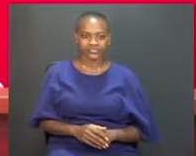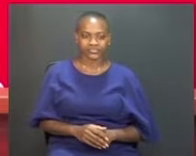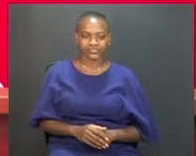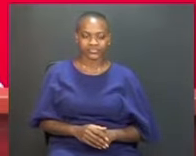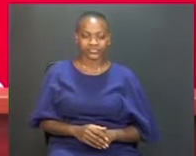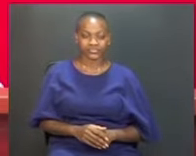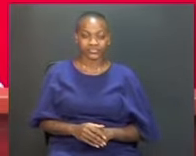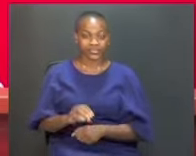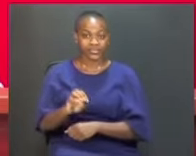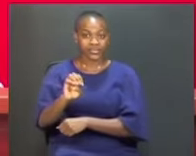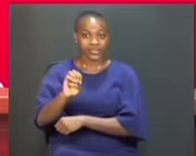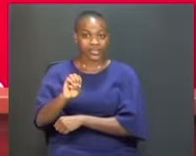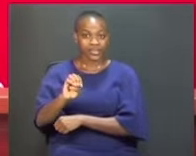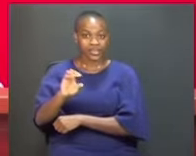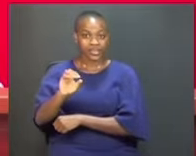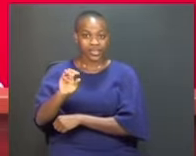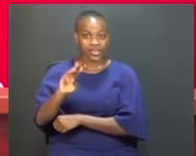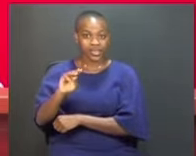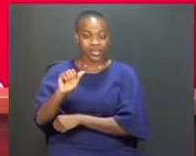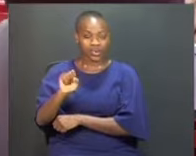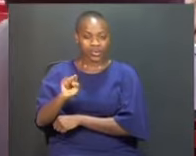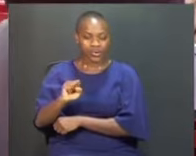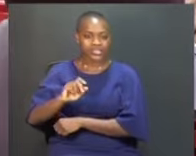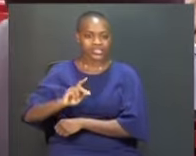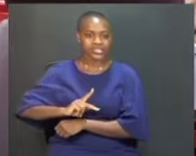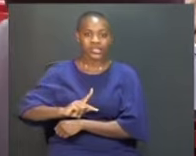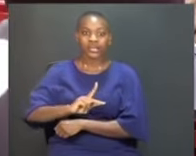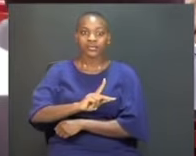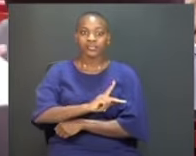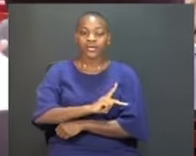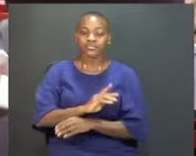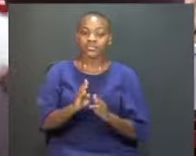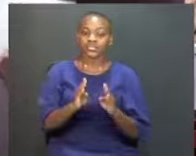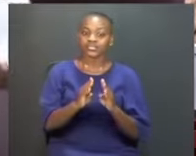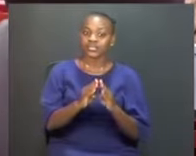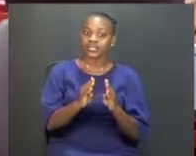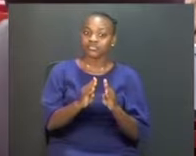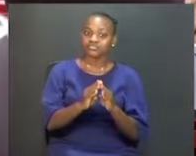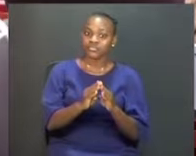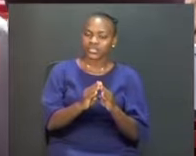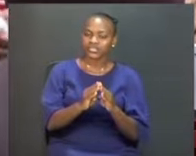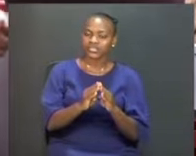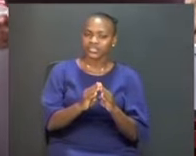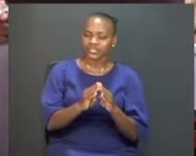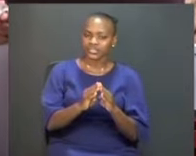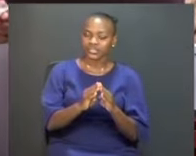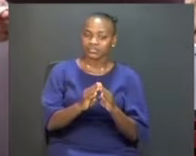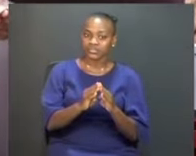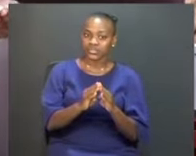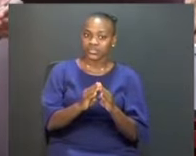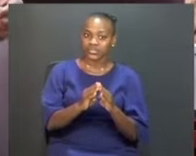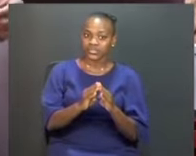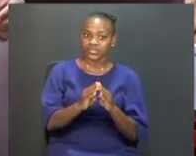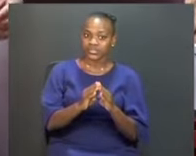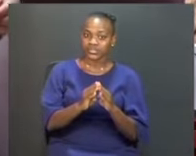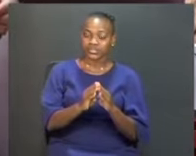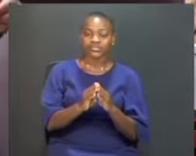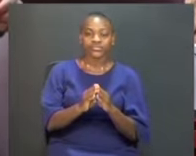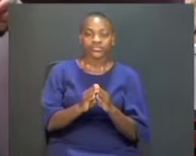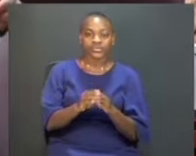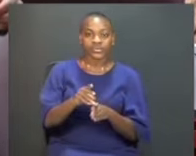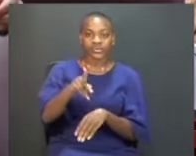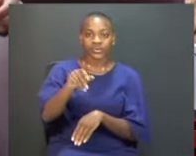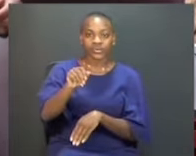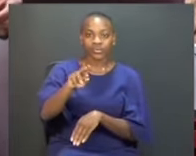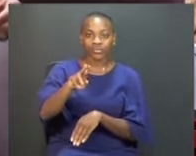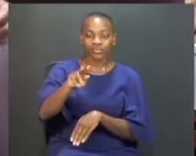the ECOWAS Parliament convened to sit in Port Harcourt